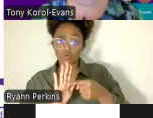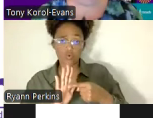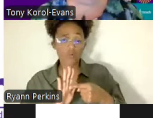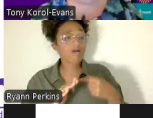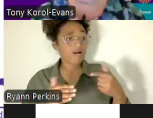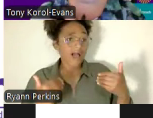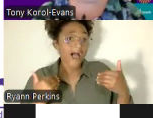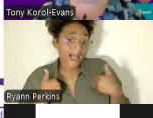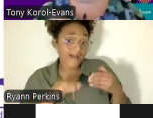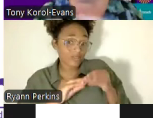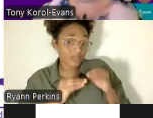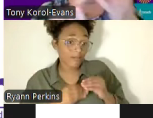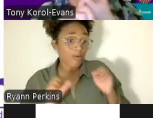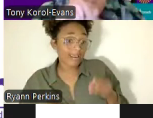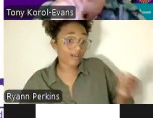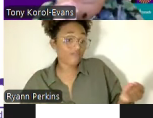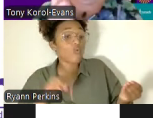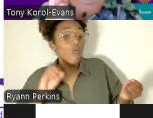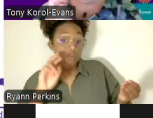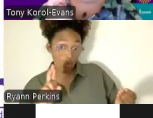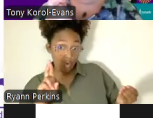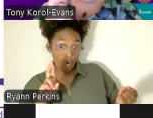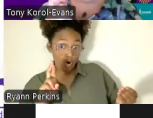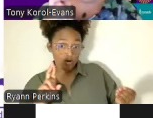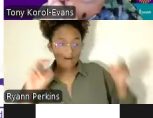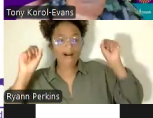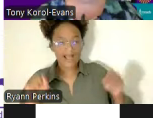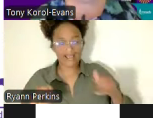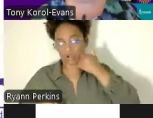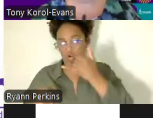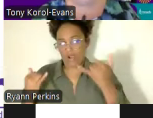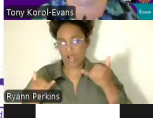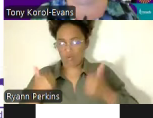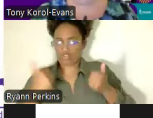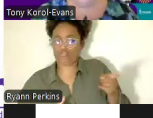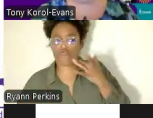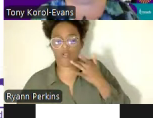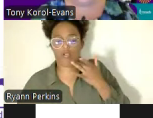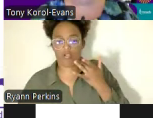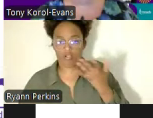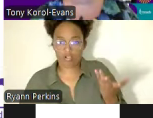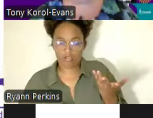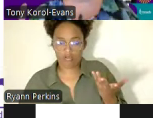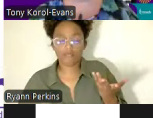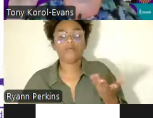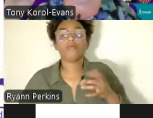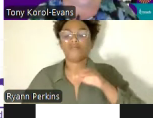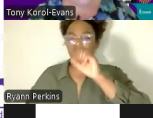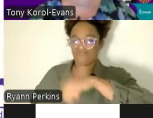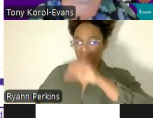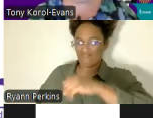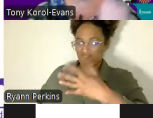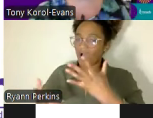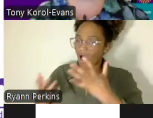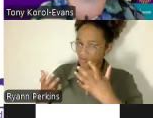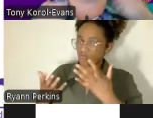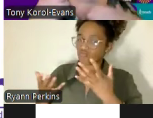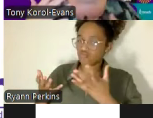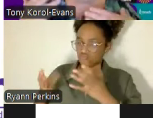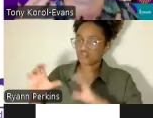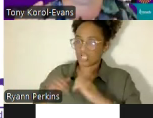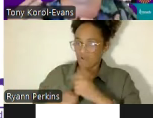now. And number one, she gave Alicia the choice. But when Alicia was like, yeah, I'd like to talk to her, she's like, I'm going to call her.